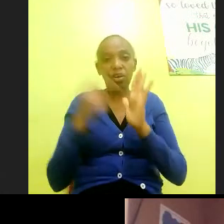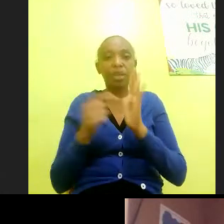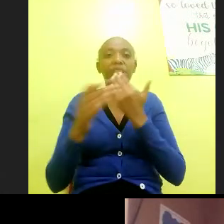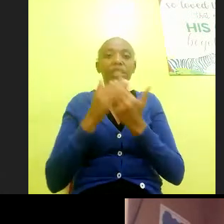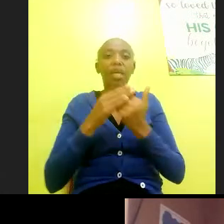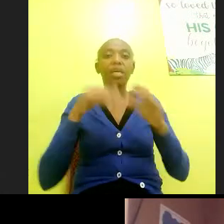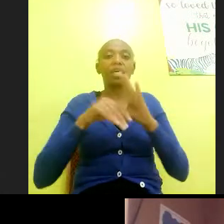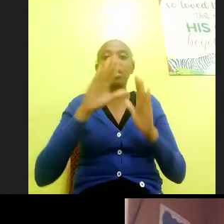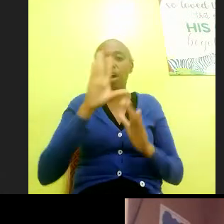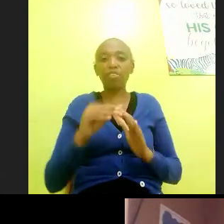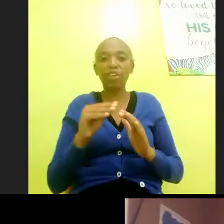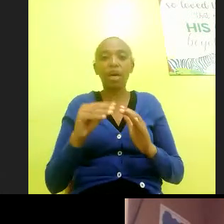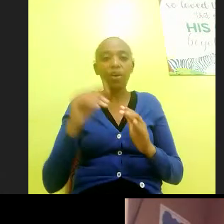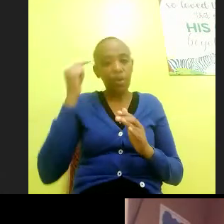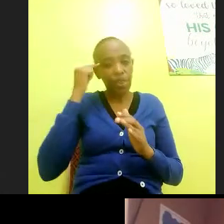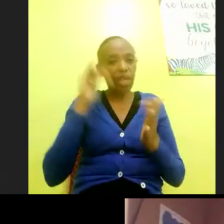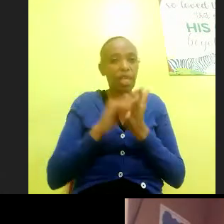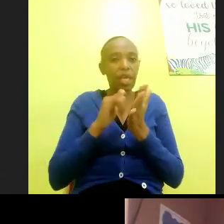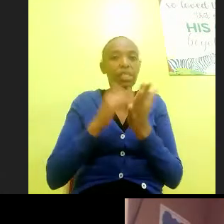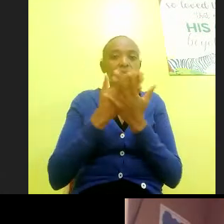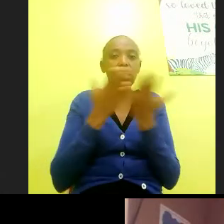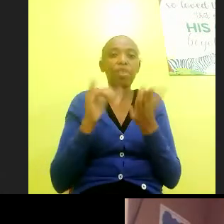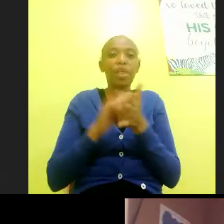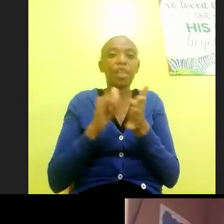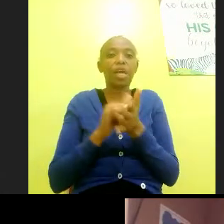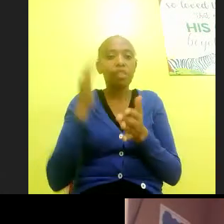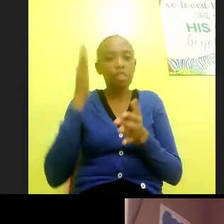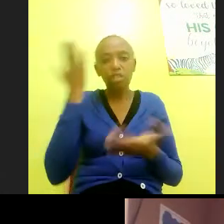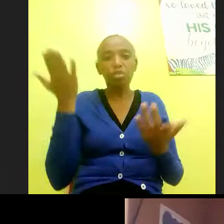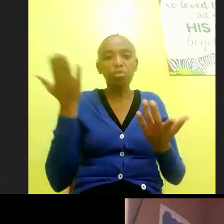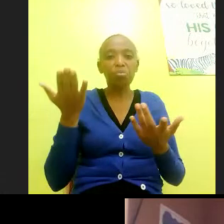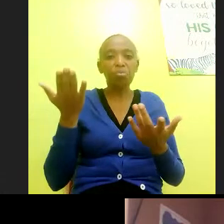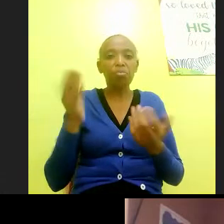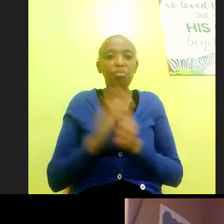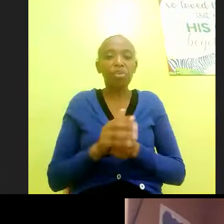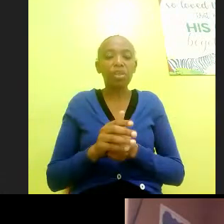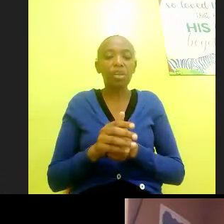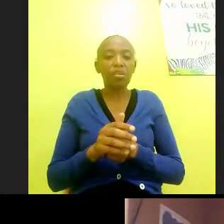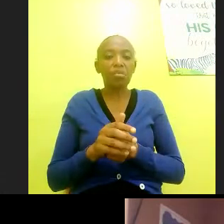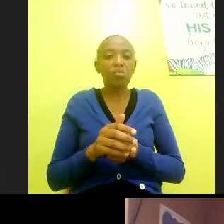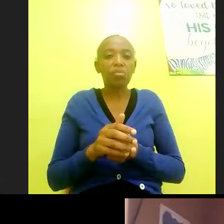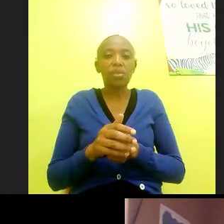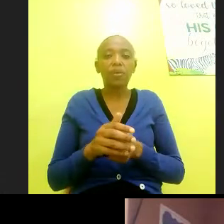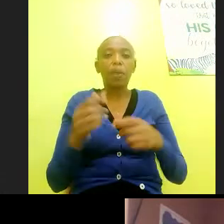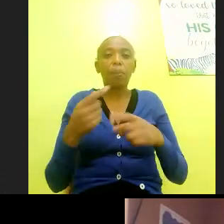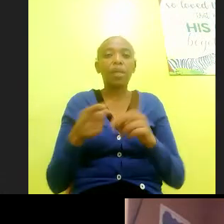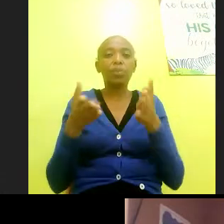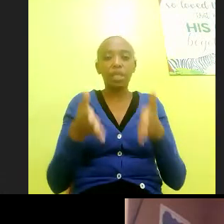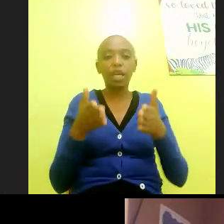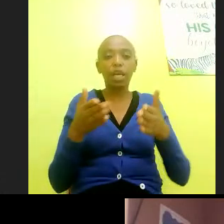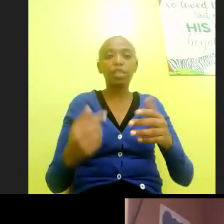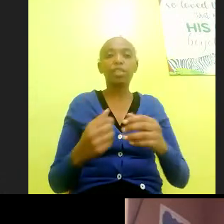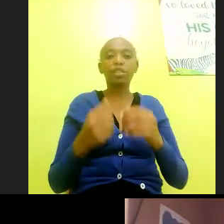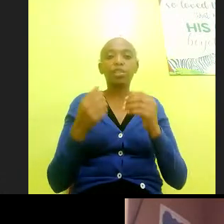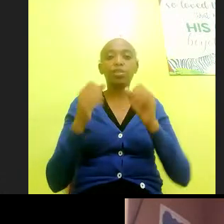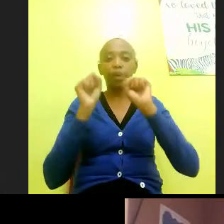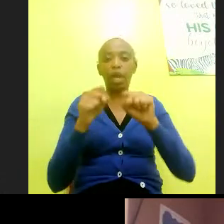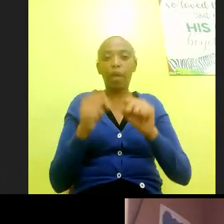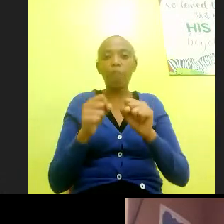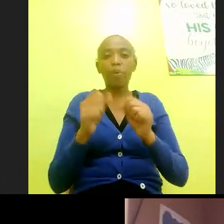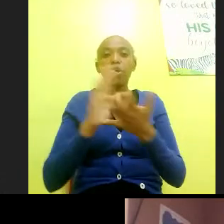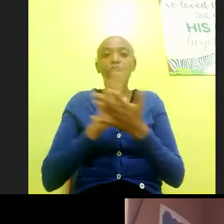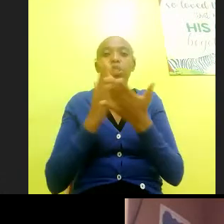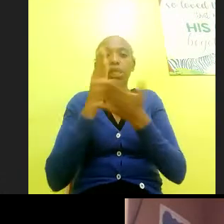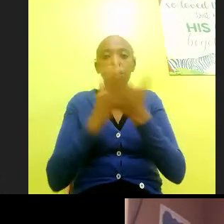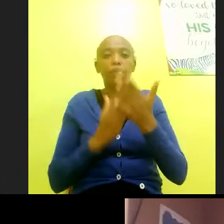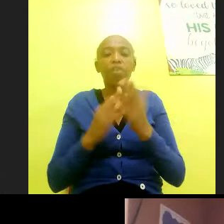do they think that that is something which is and should be? But we're here today to be able to share some of those research,